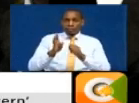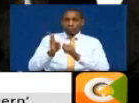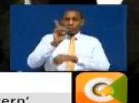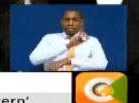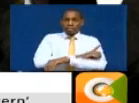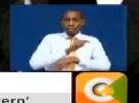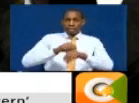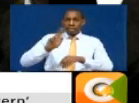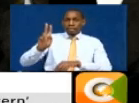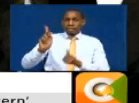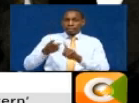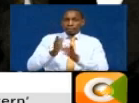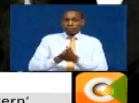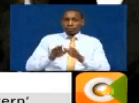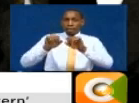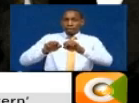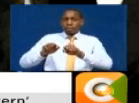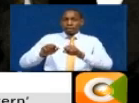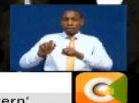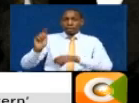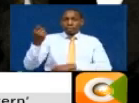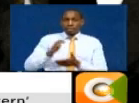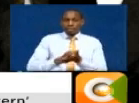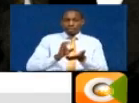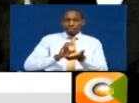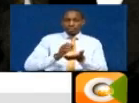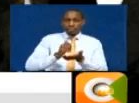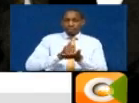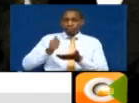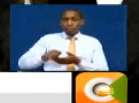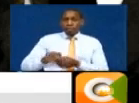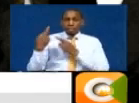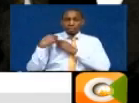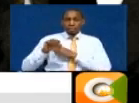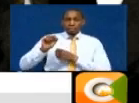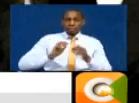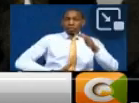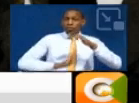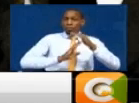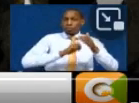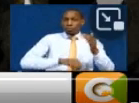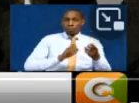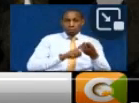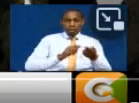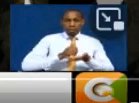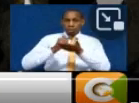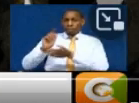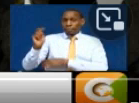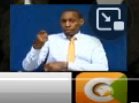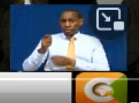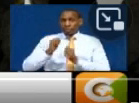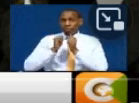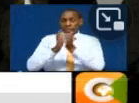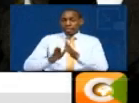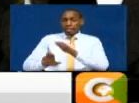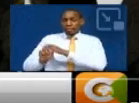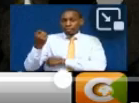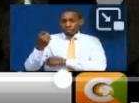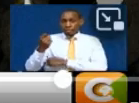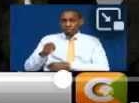14 days if Kenya Kwanza clinches the presidency, will be allocated five functions, top among them assisting the president and the deputy